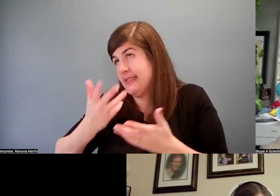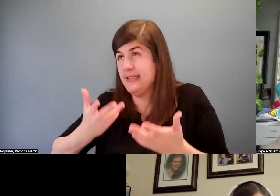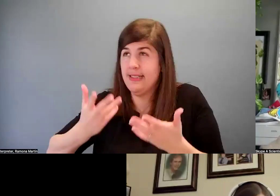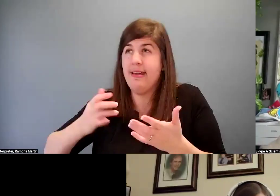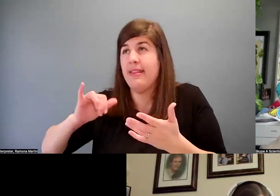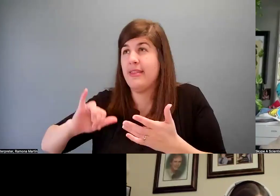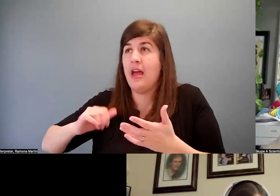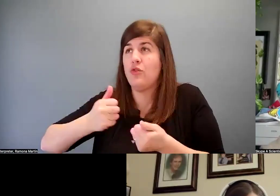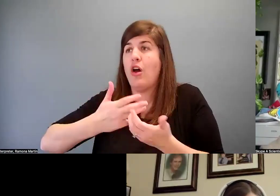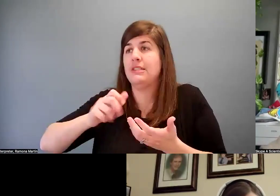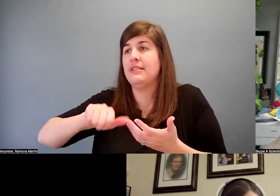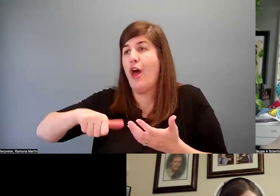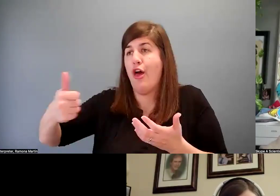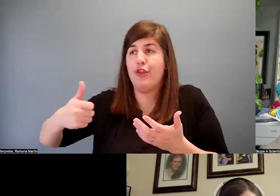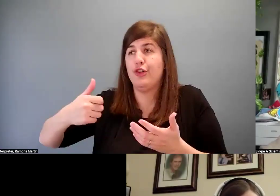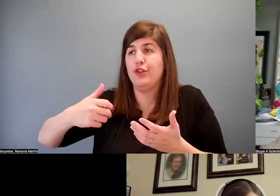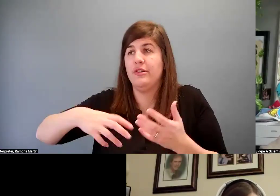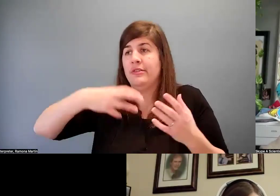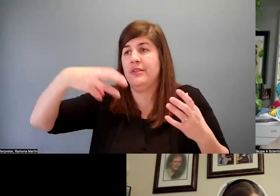it ideal. it causes other problems also. But